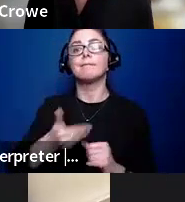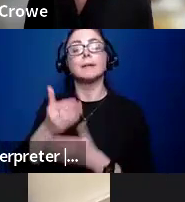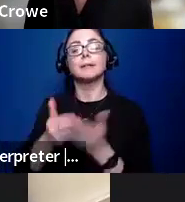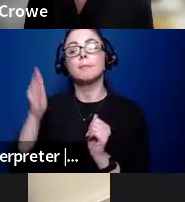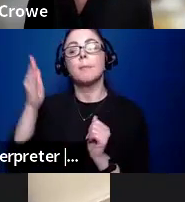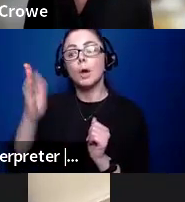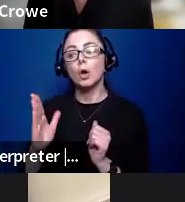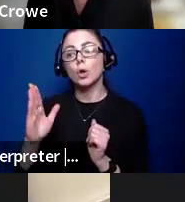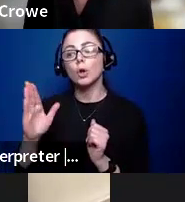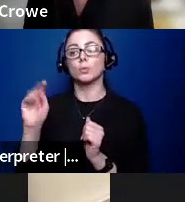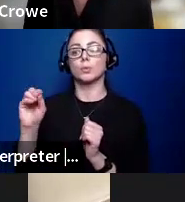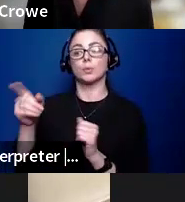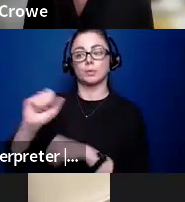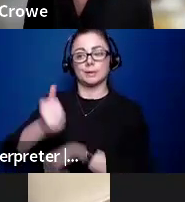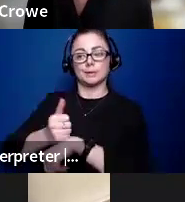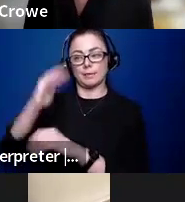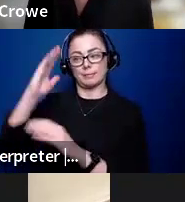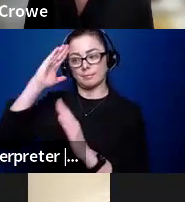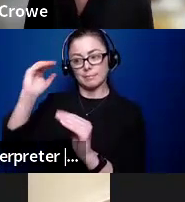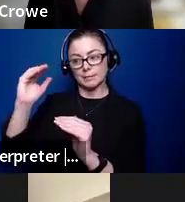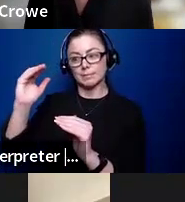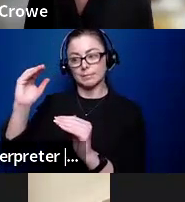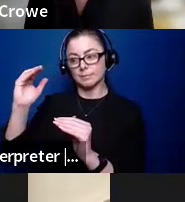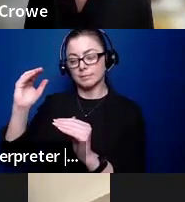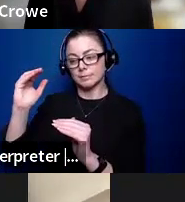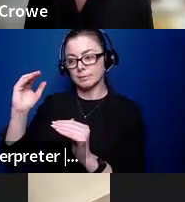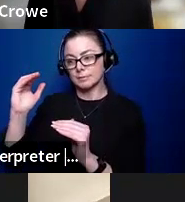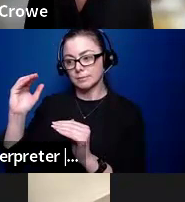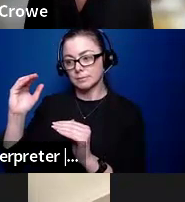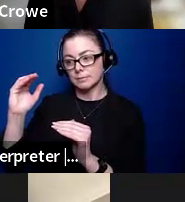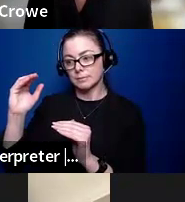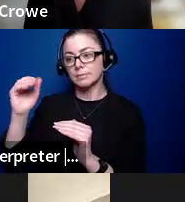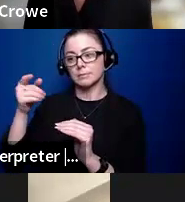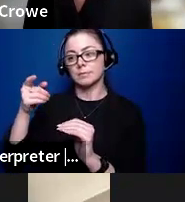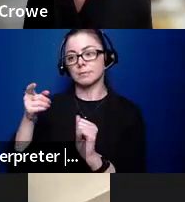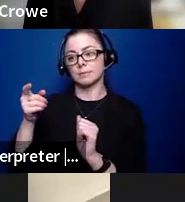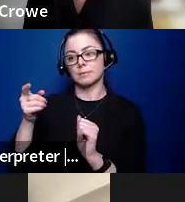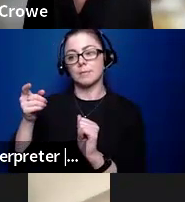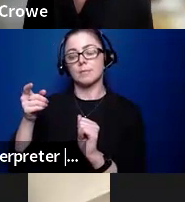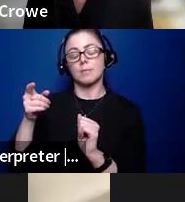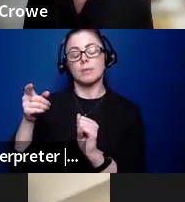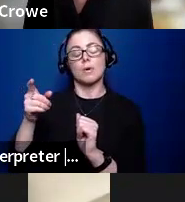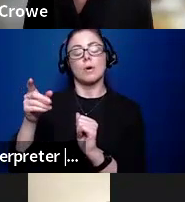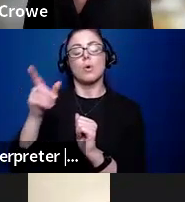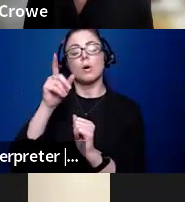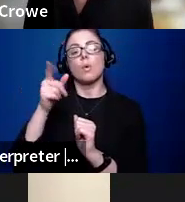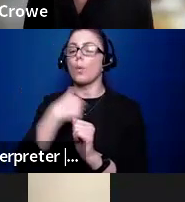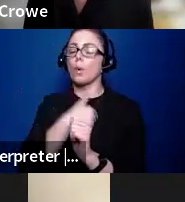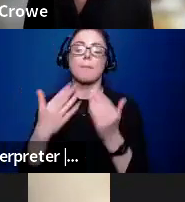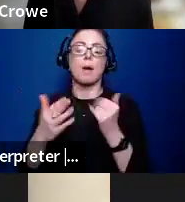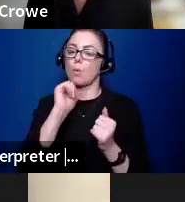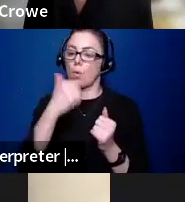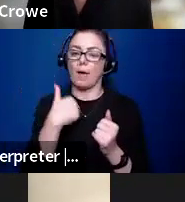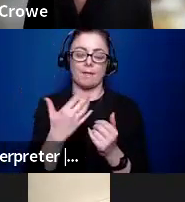what you might be able to then comment on tonight. We are not going to have probably a lot of